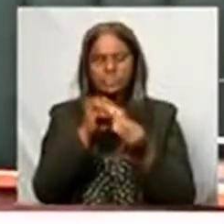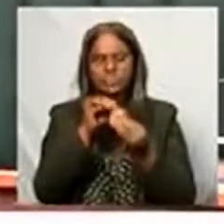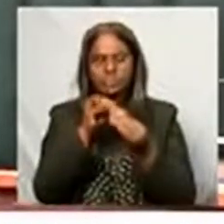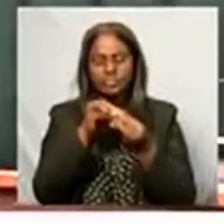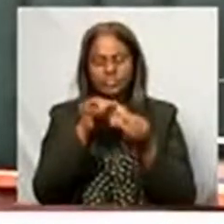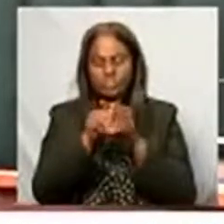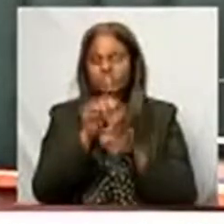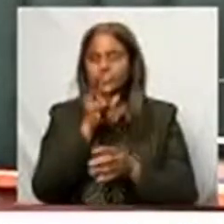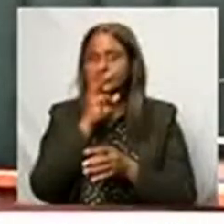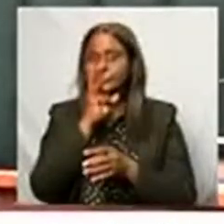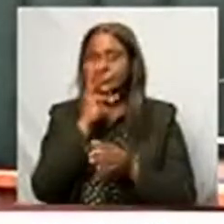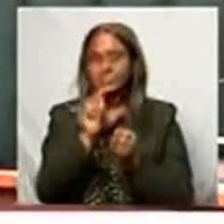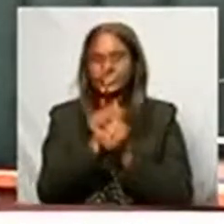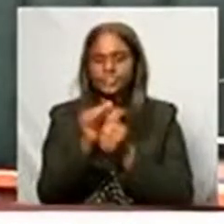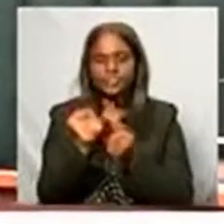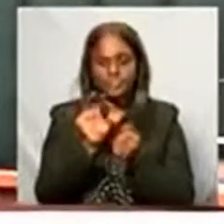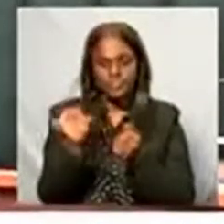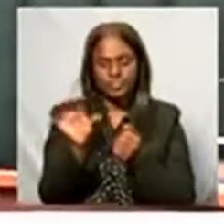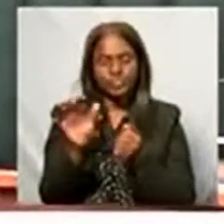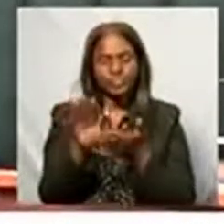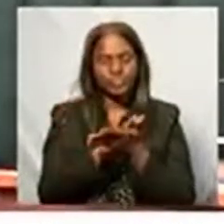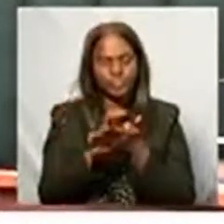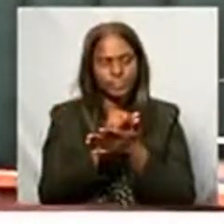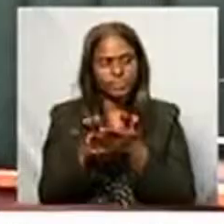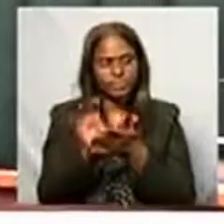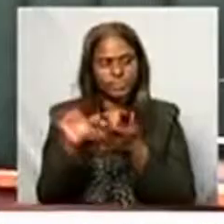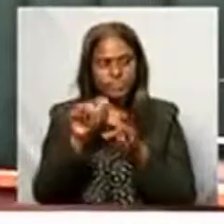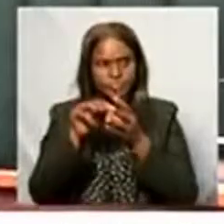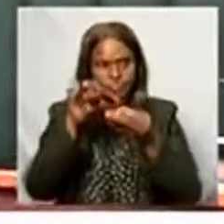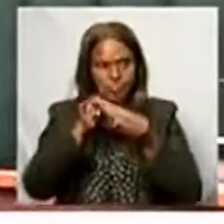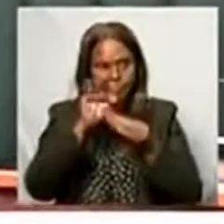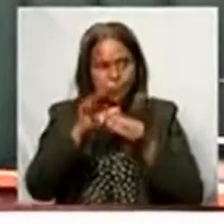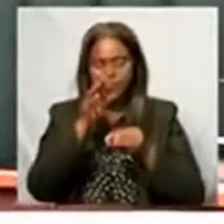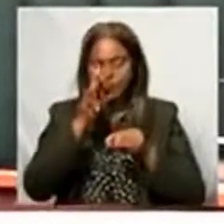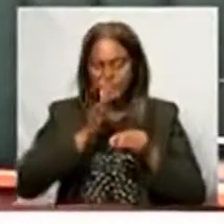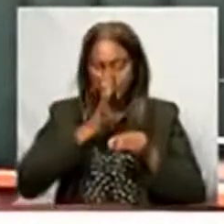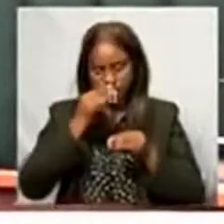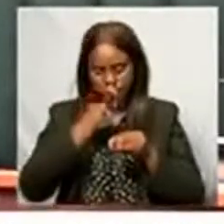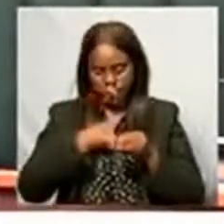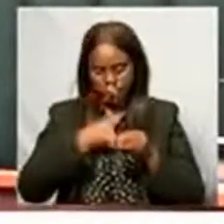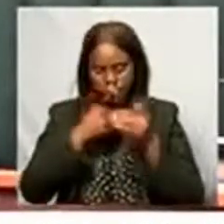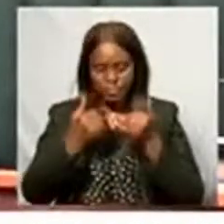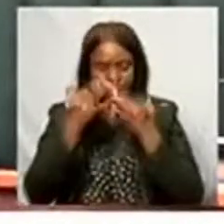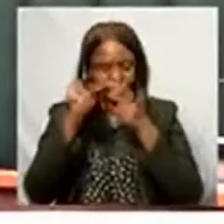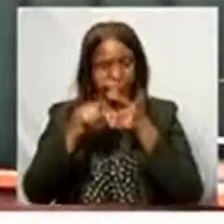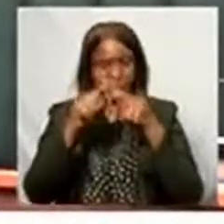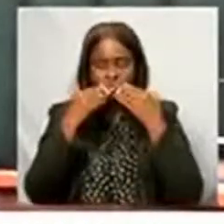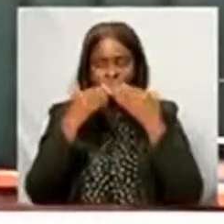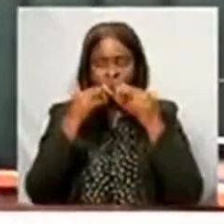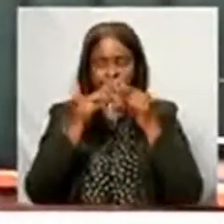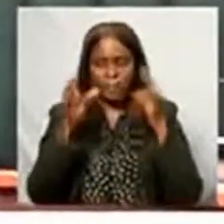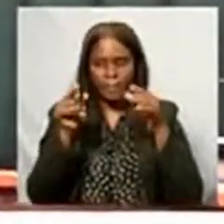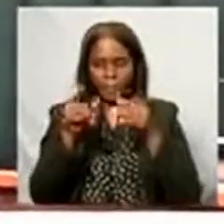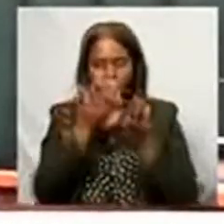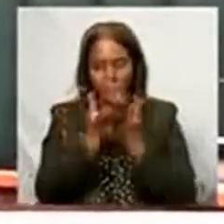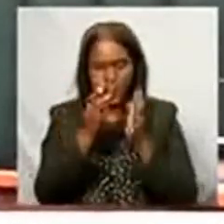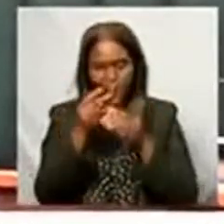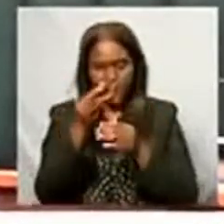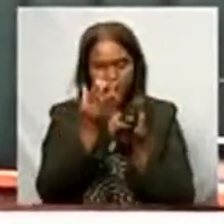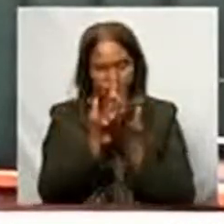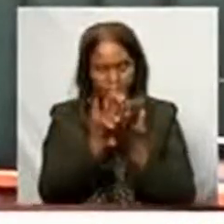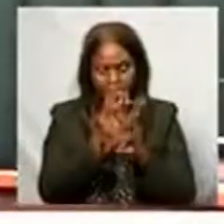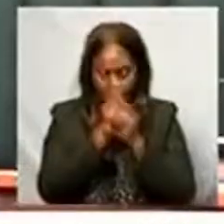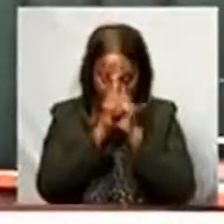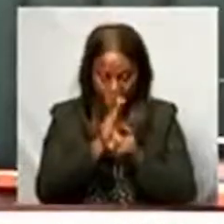the water and sanitation sector. In addition, Madam Speaker, I wish to appreciate the mover of the motion,